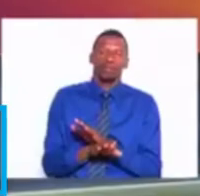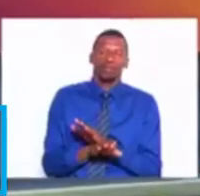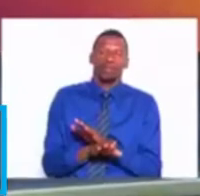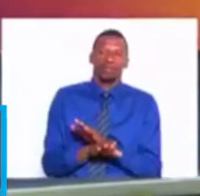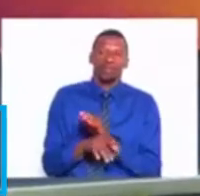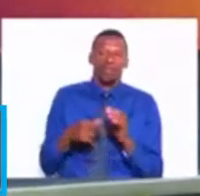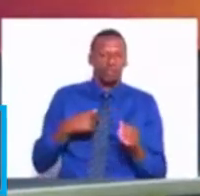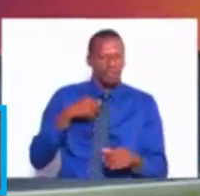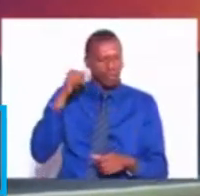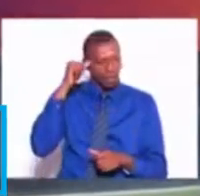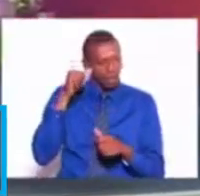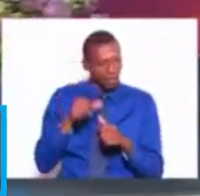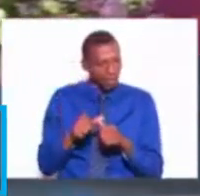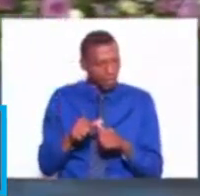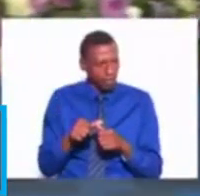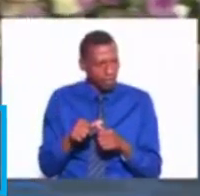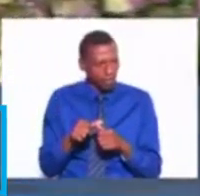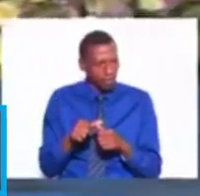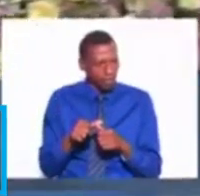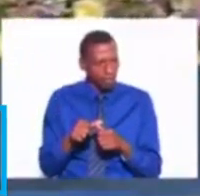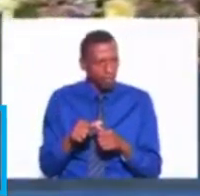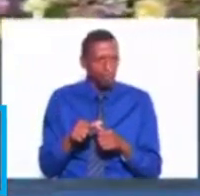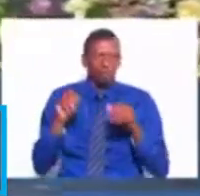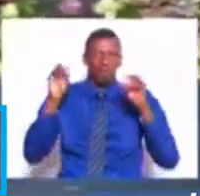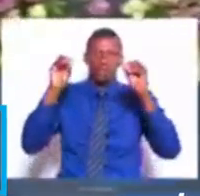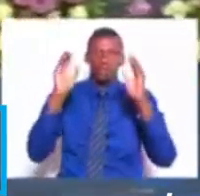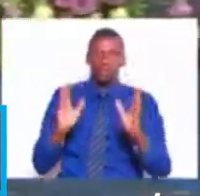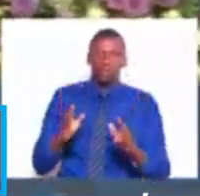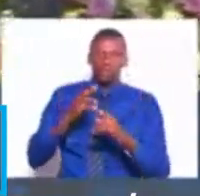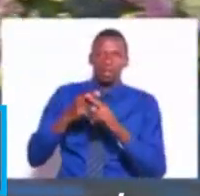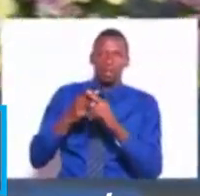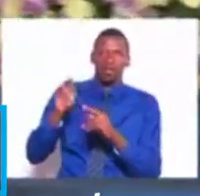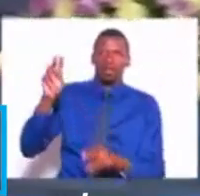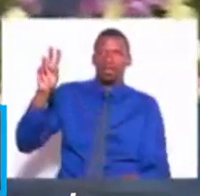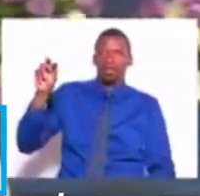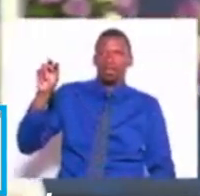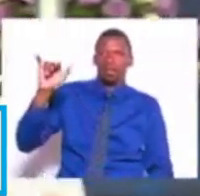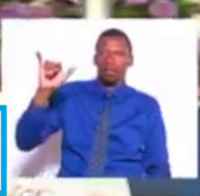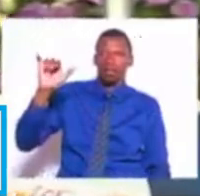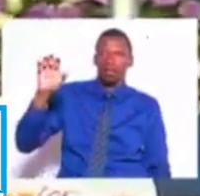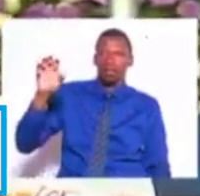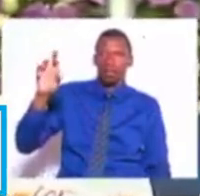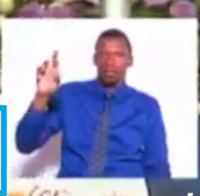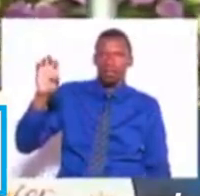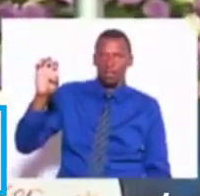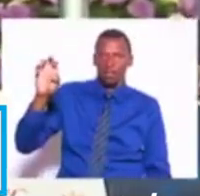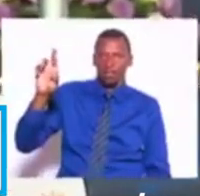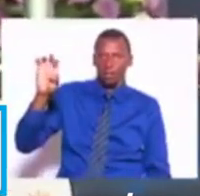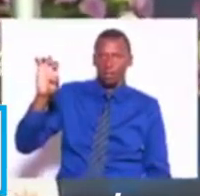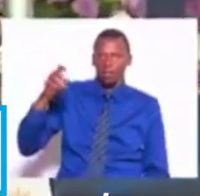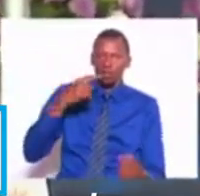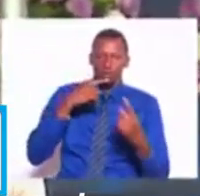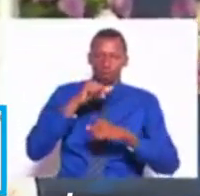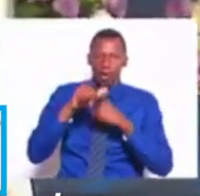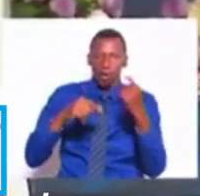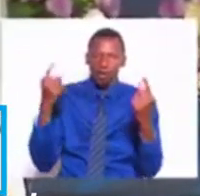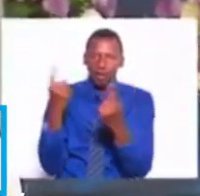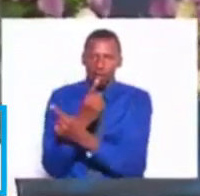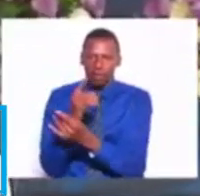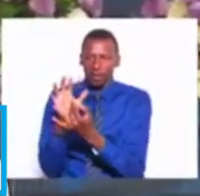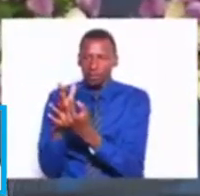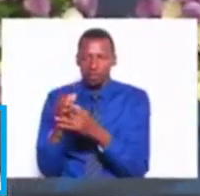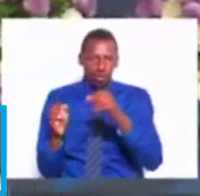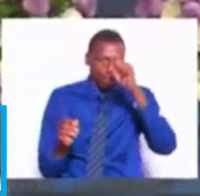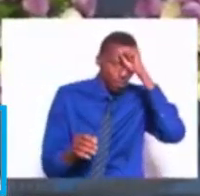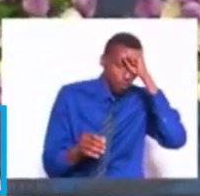I remember Mwalim Nyerere was talking about the difference between a fool and a person